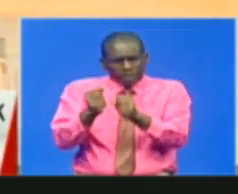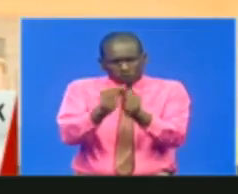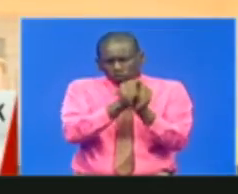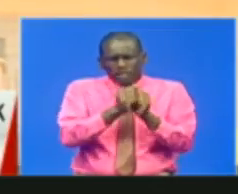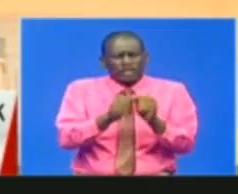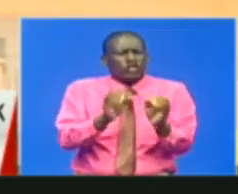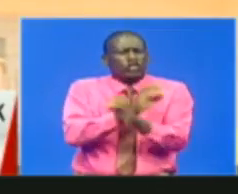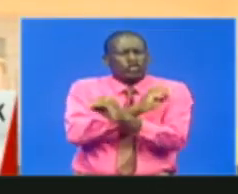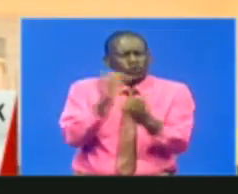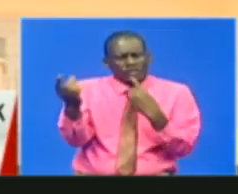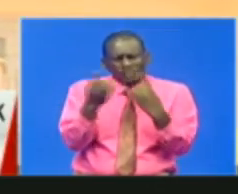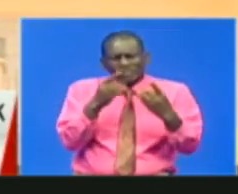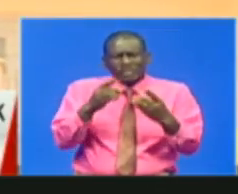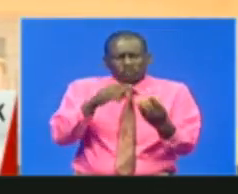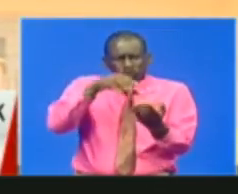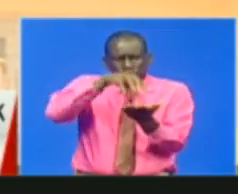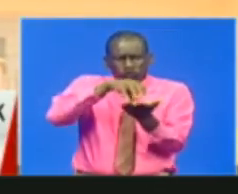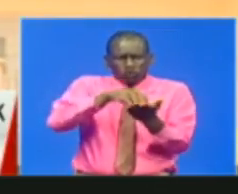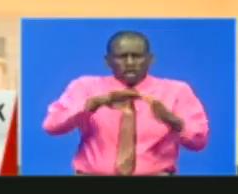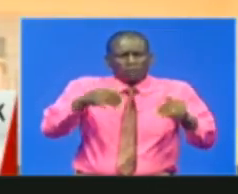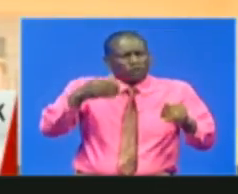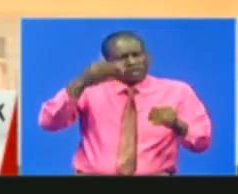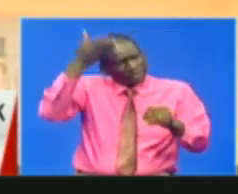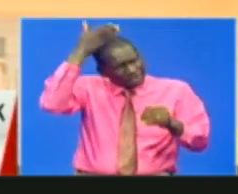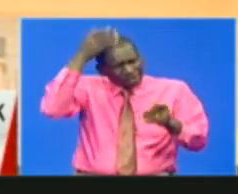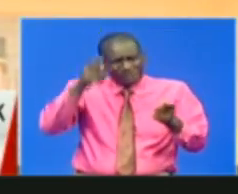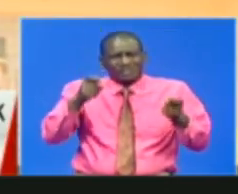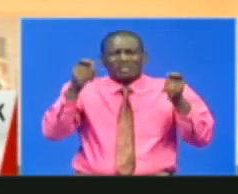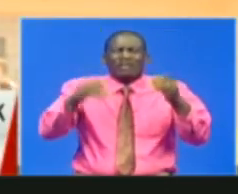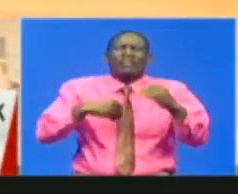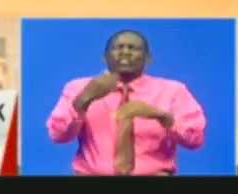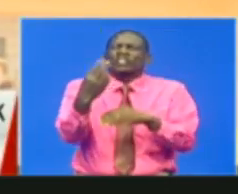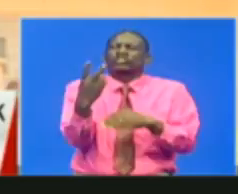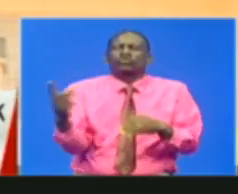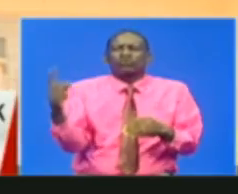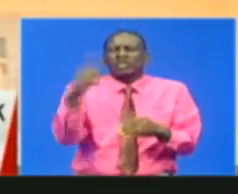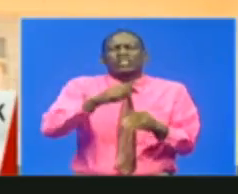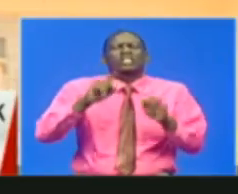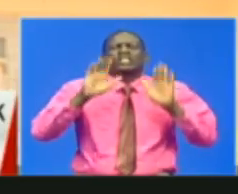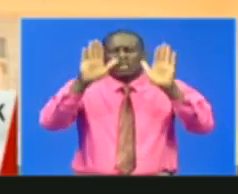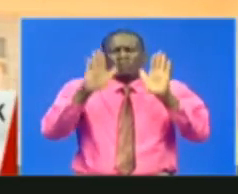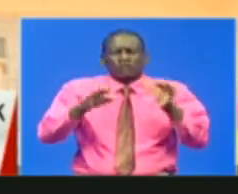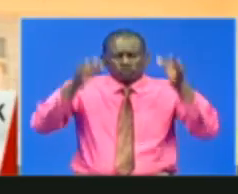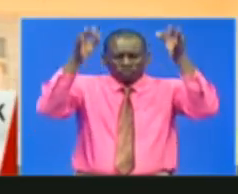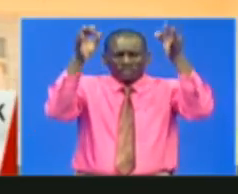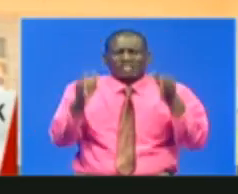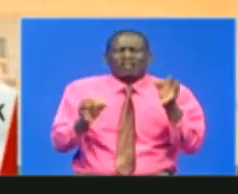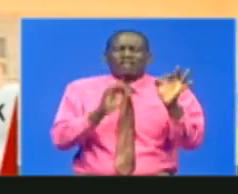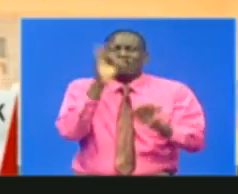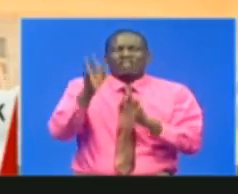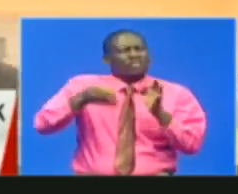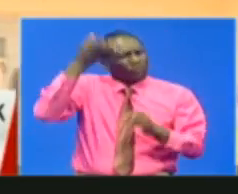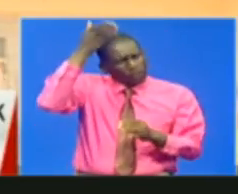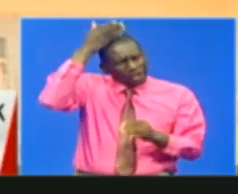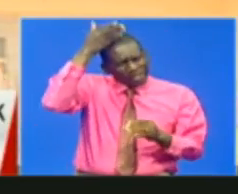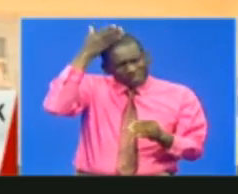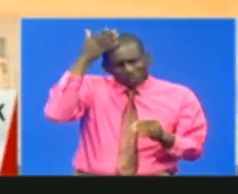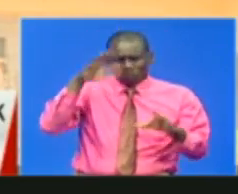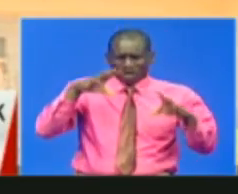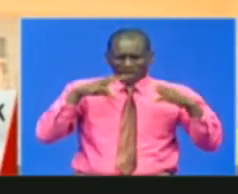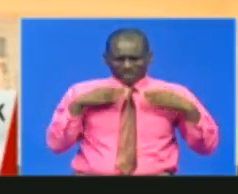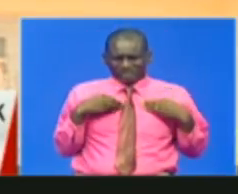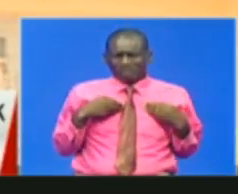non-negotiable stand on the unfolding nurses' strike, the next 2 days will be critical in determining whether the nurses will heed to